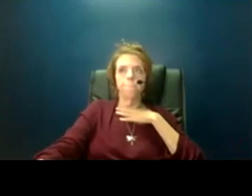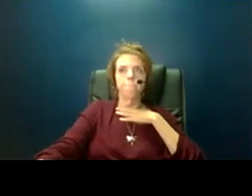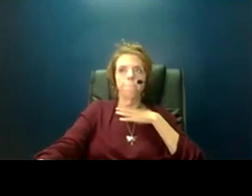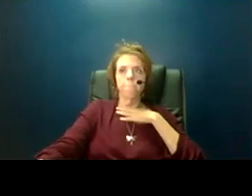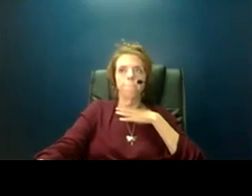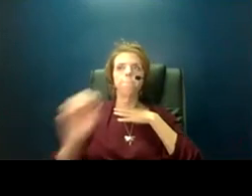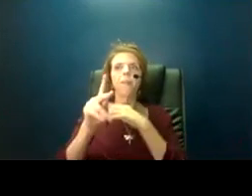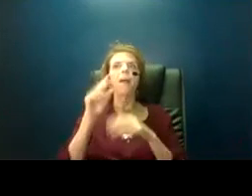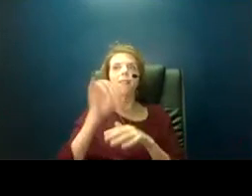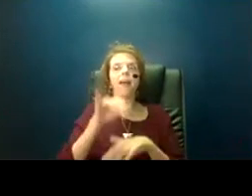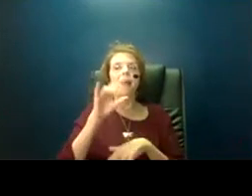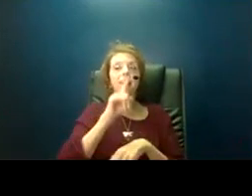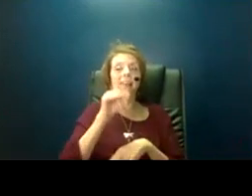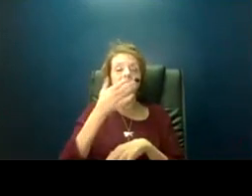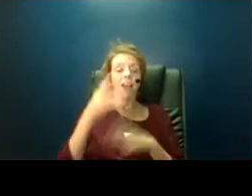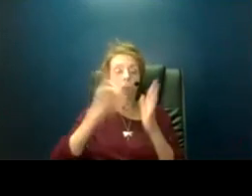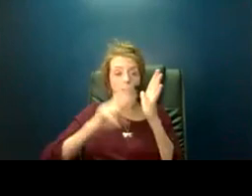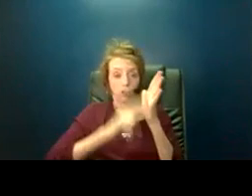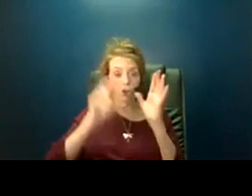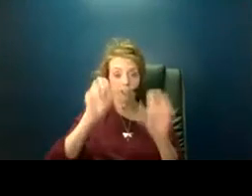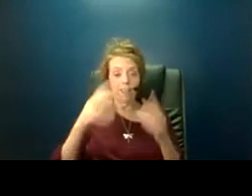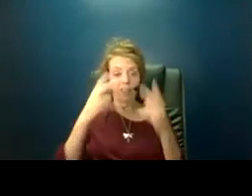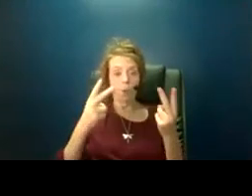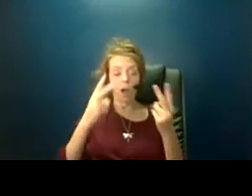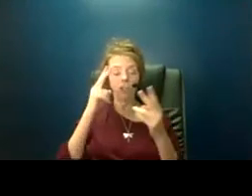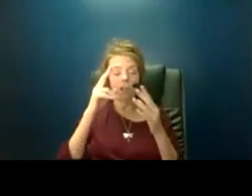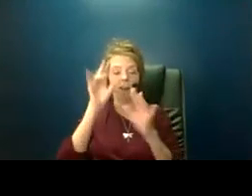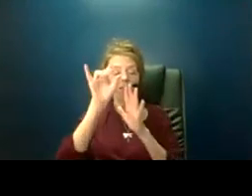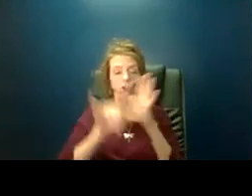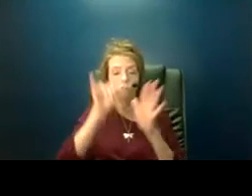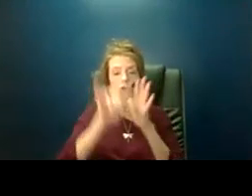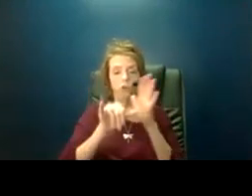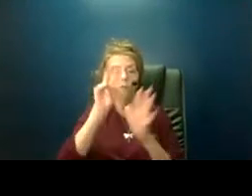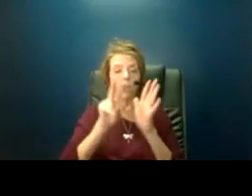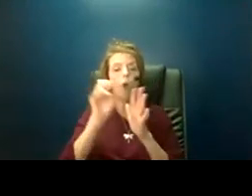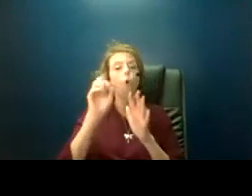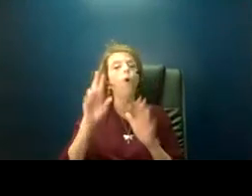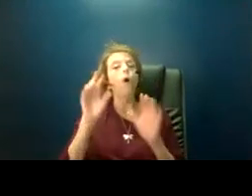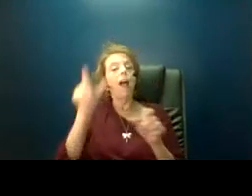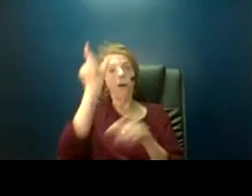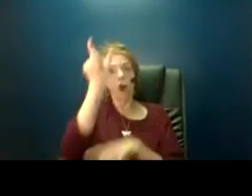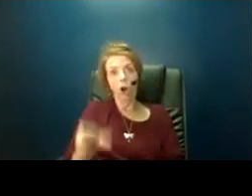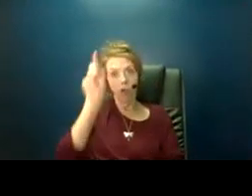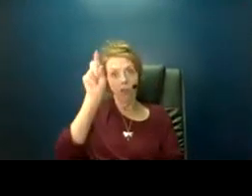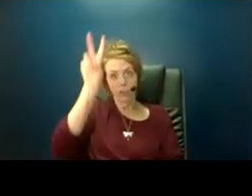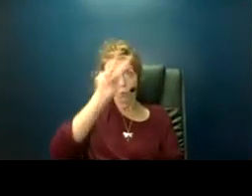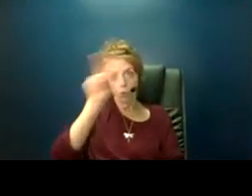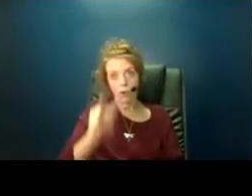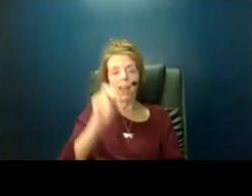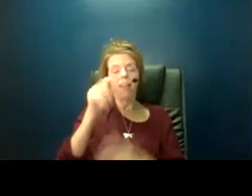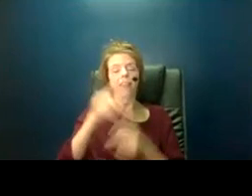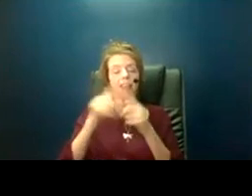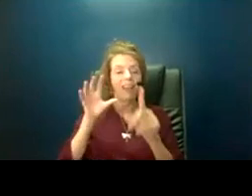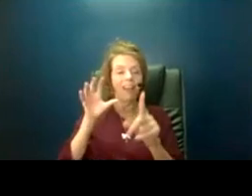Where, is there research? Can they watch a video on YouTube or then an article they need to read? And then observe and capture is